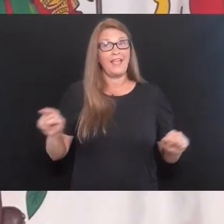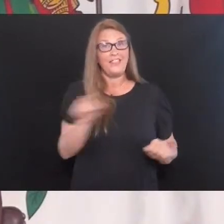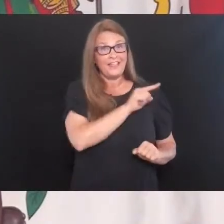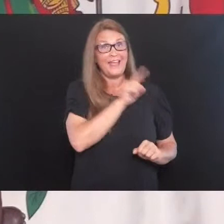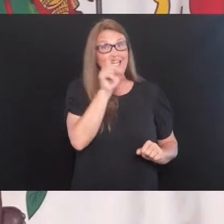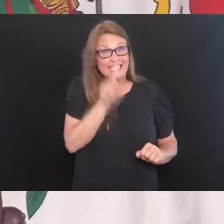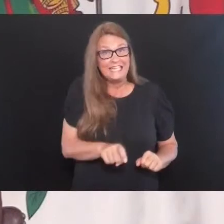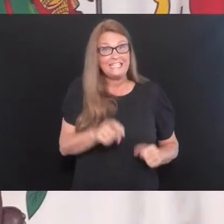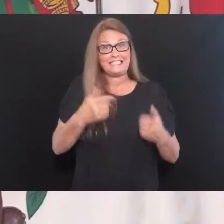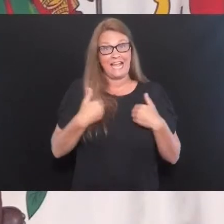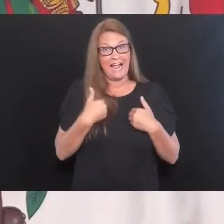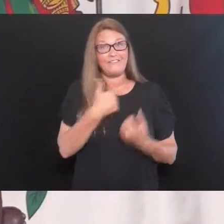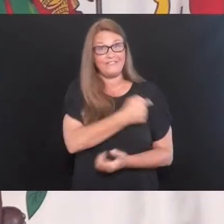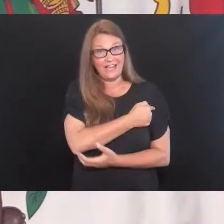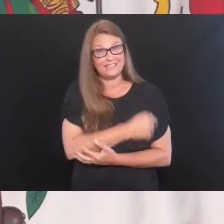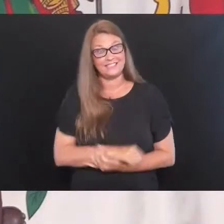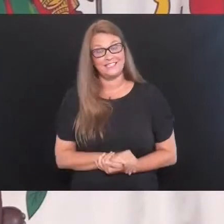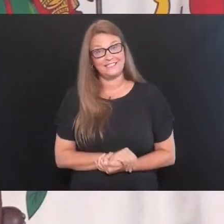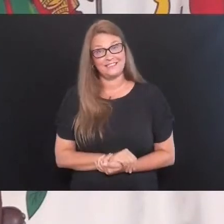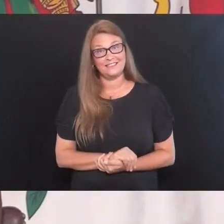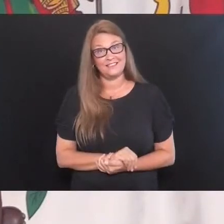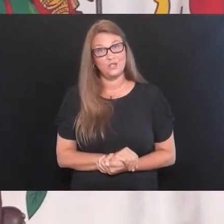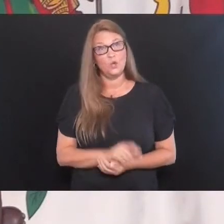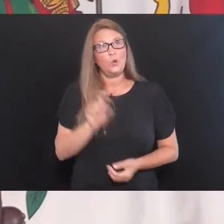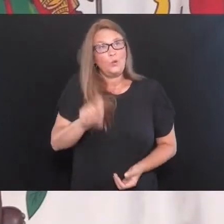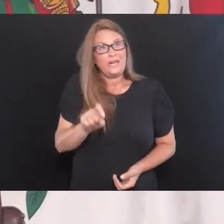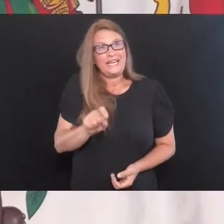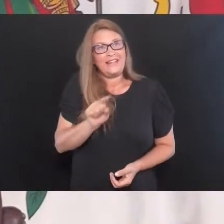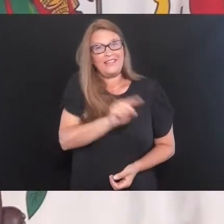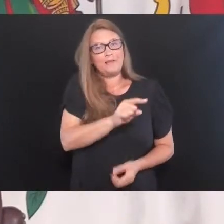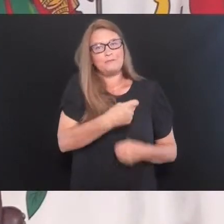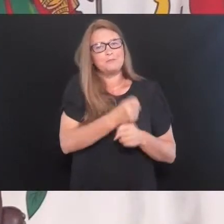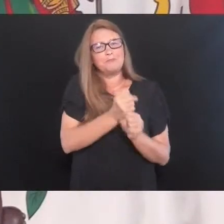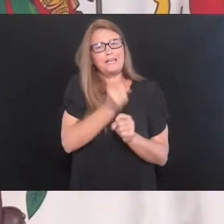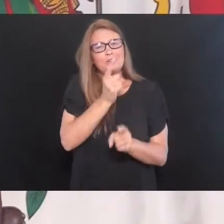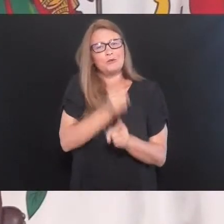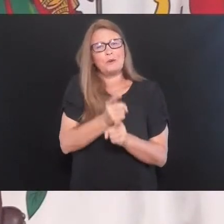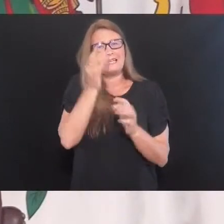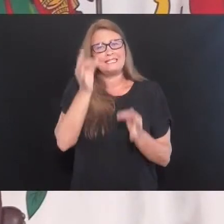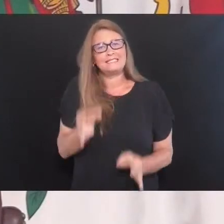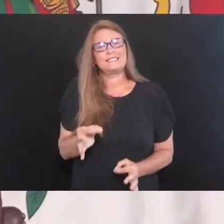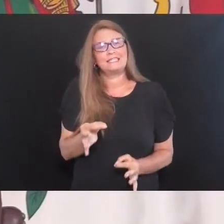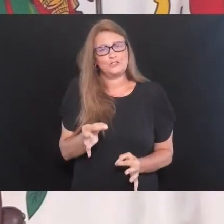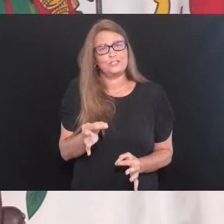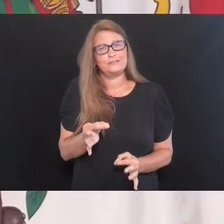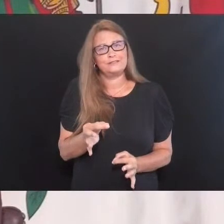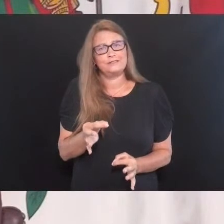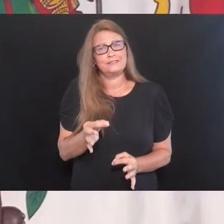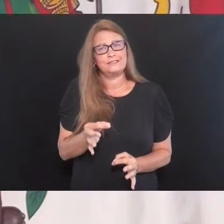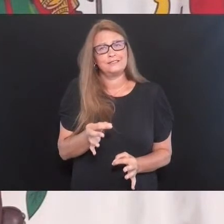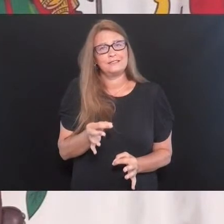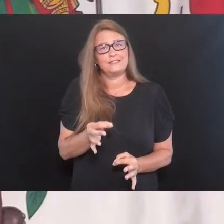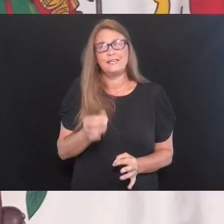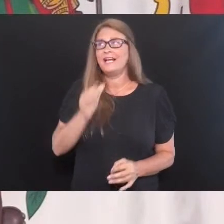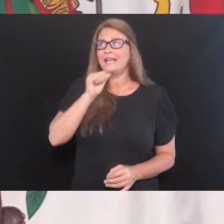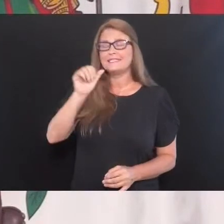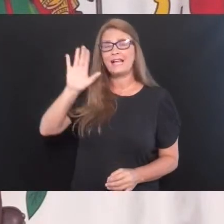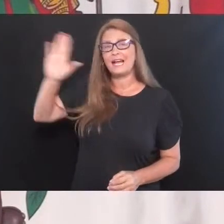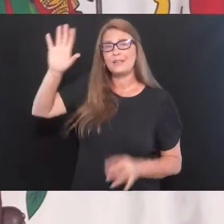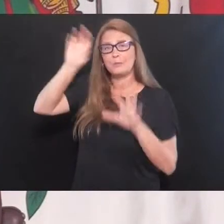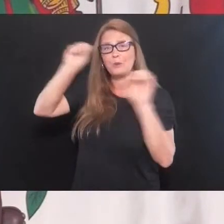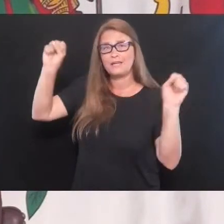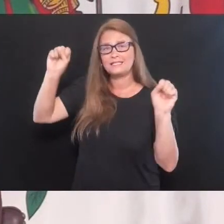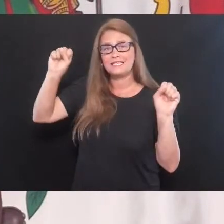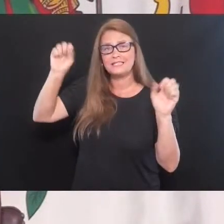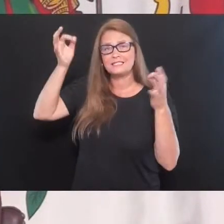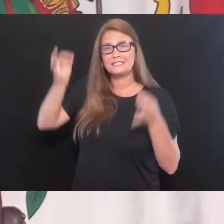be vaccinated. And we need them to make the right decision. It's their decision. It's not Joe Biden's decision.